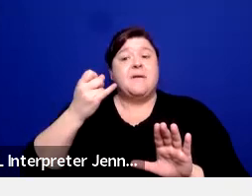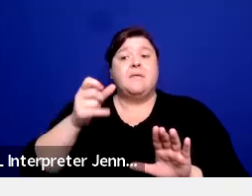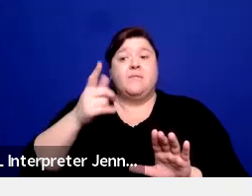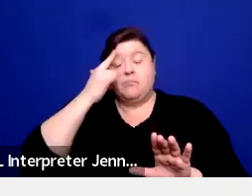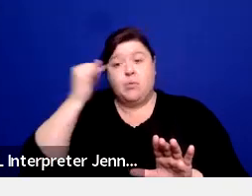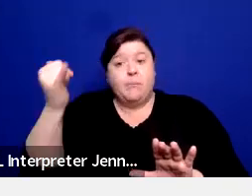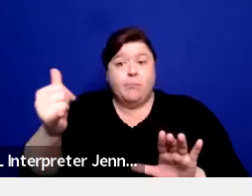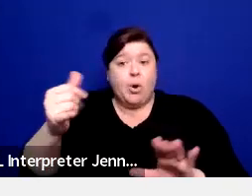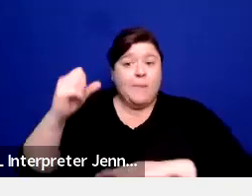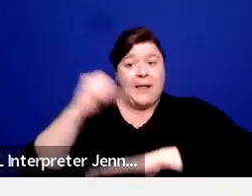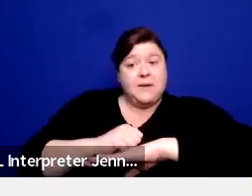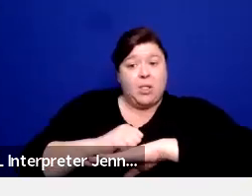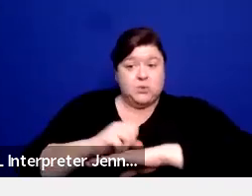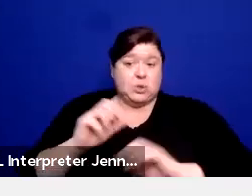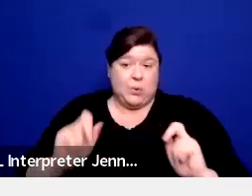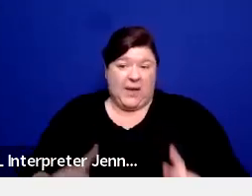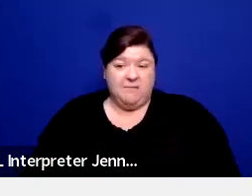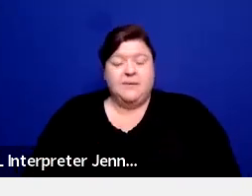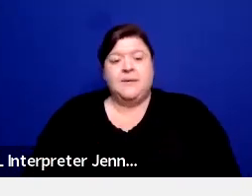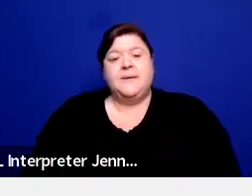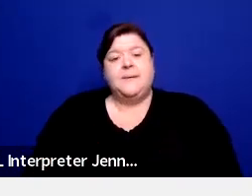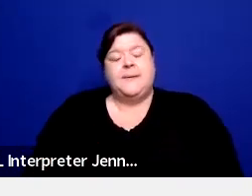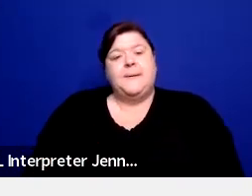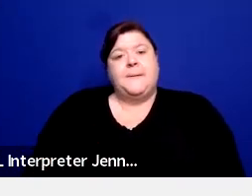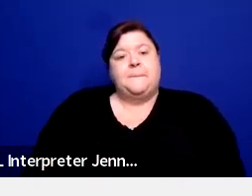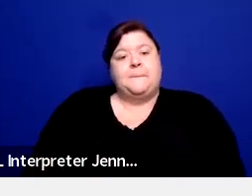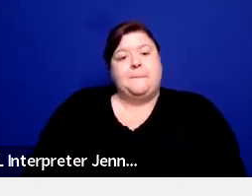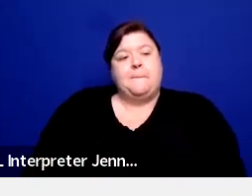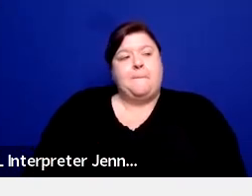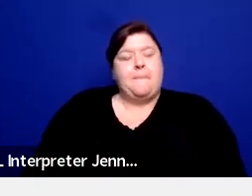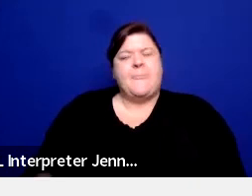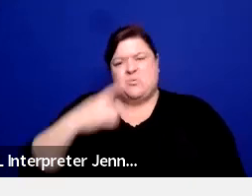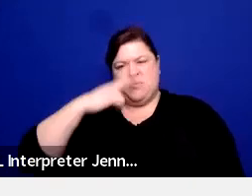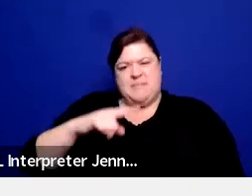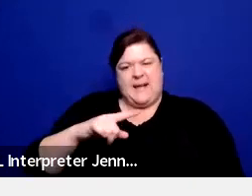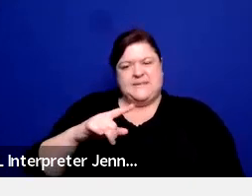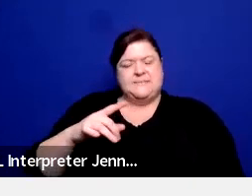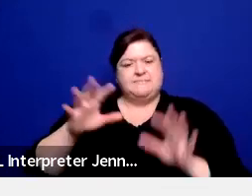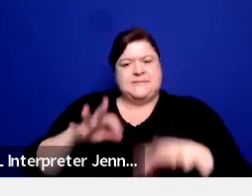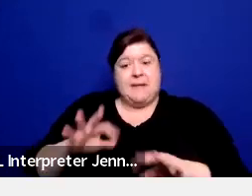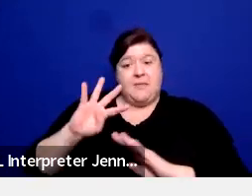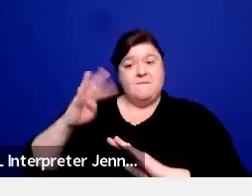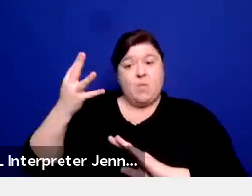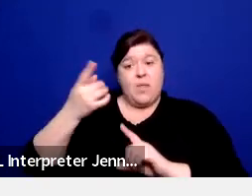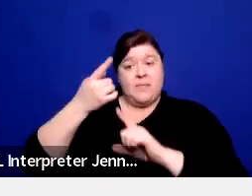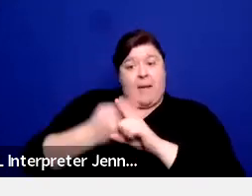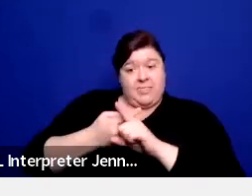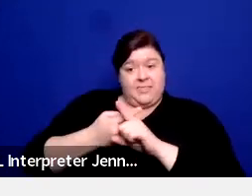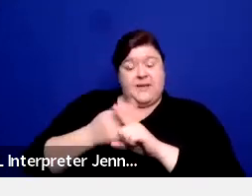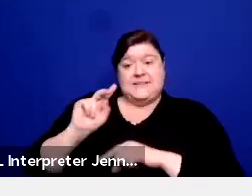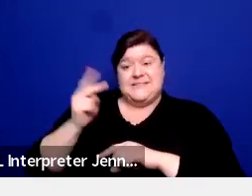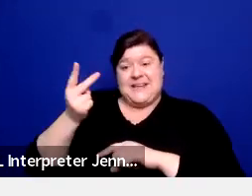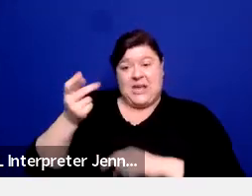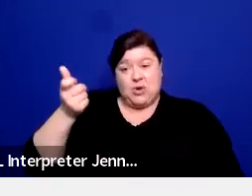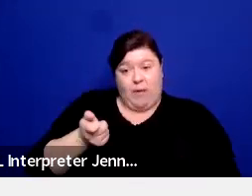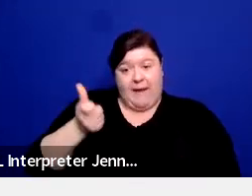Okay. And Dawn, can you talk a little bit about that 4th month when they get their second grant? where they can